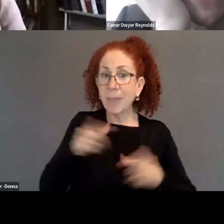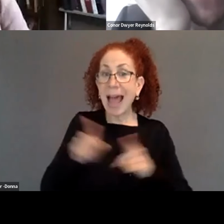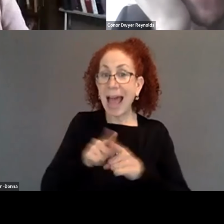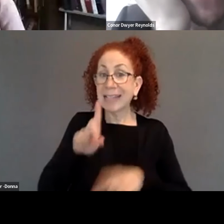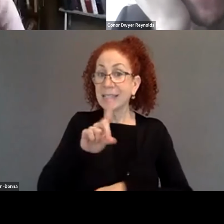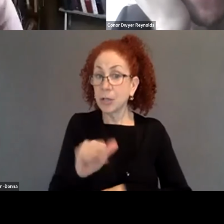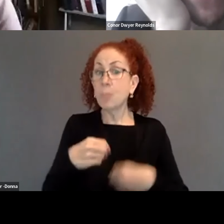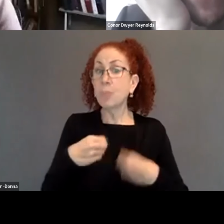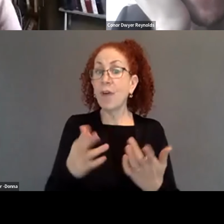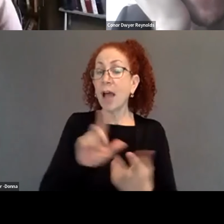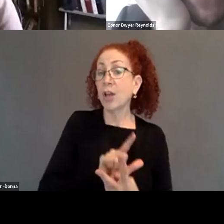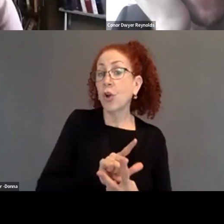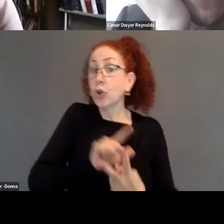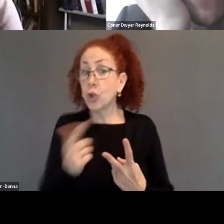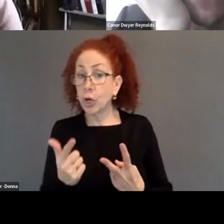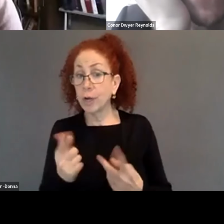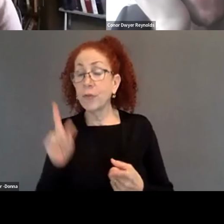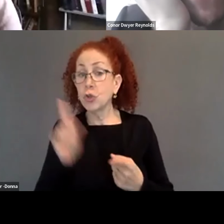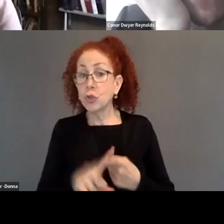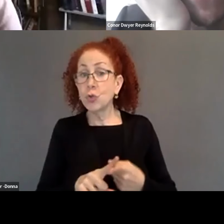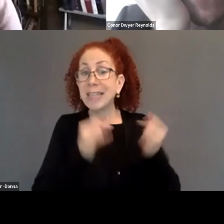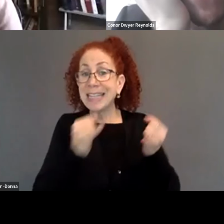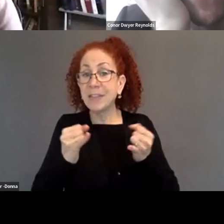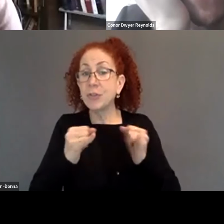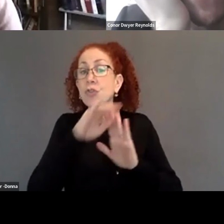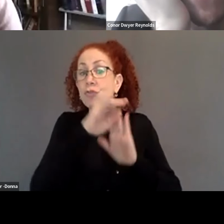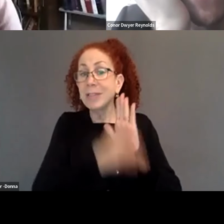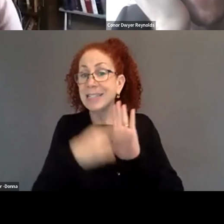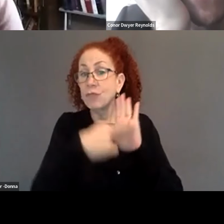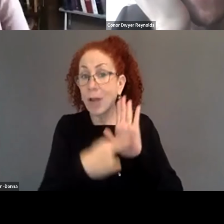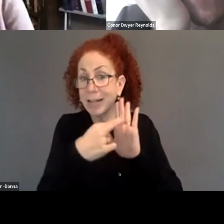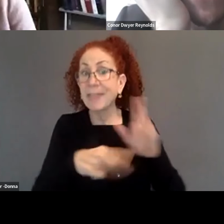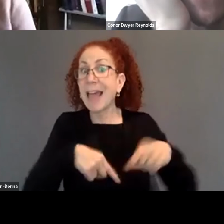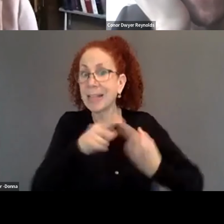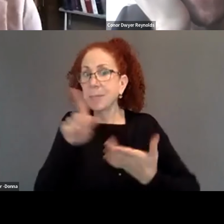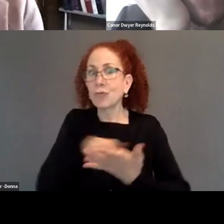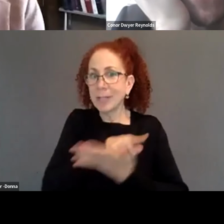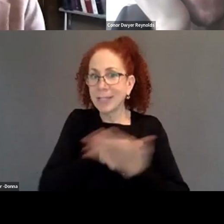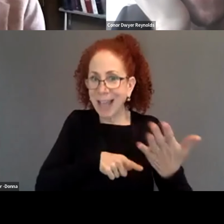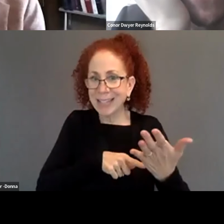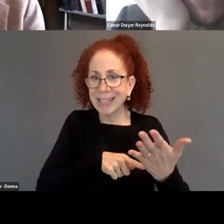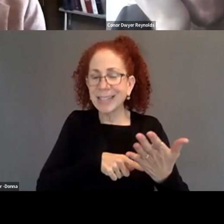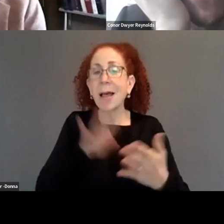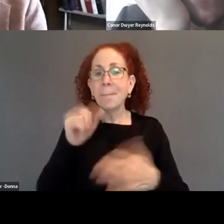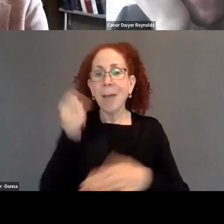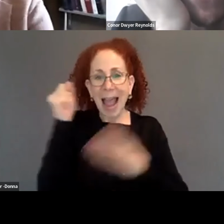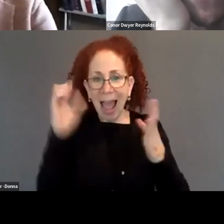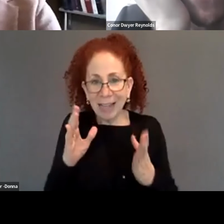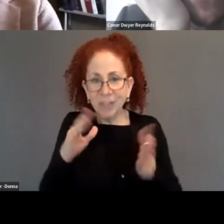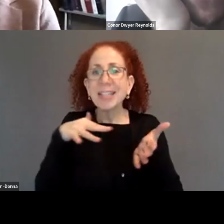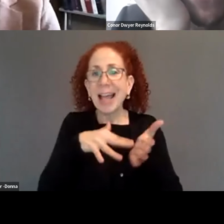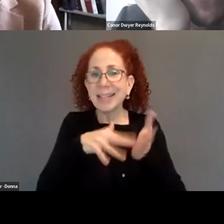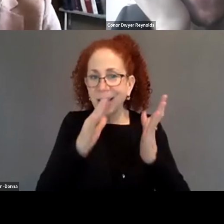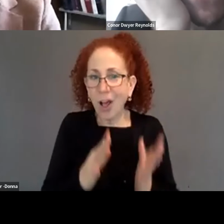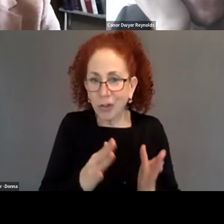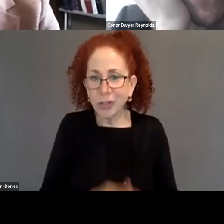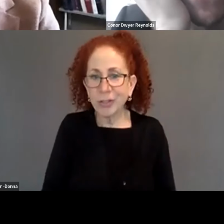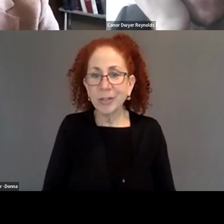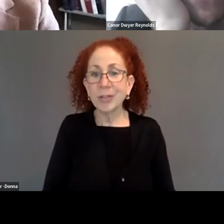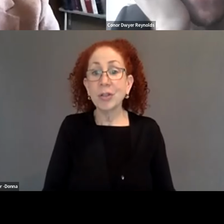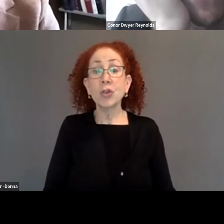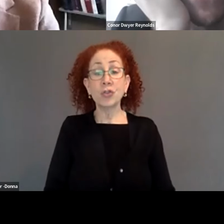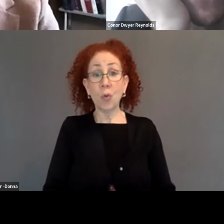alternative to the individualistic regulation that has been criticized by activists and scholars. So the act